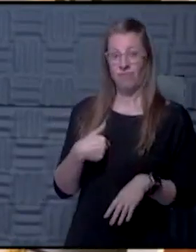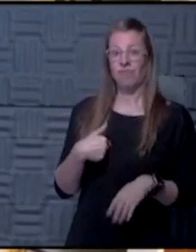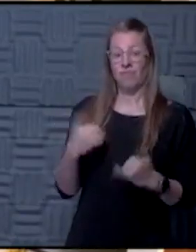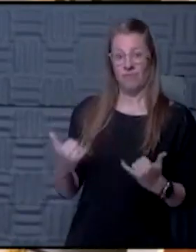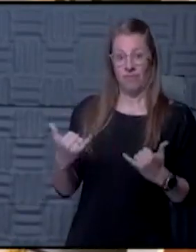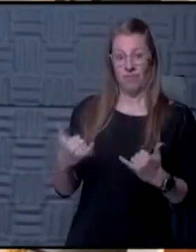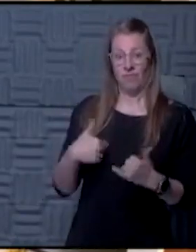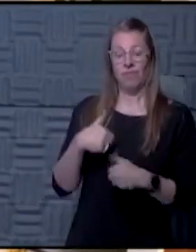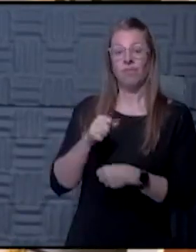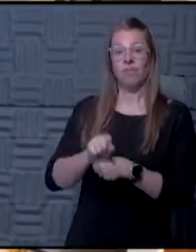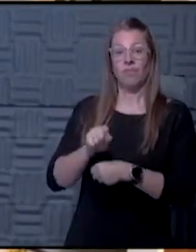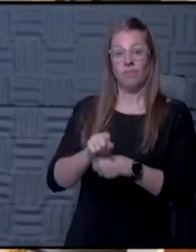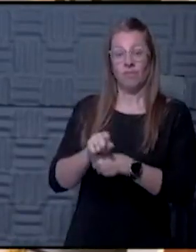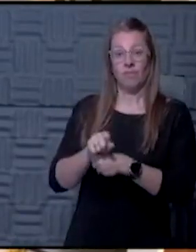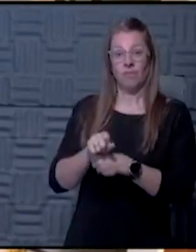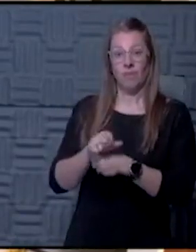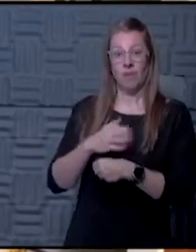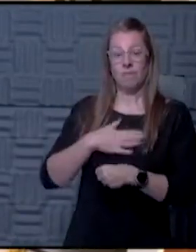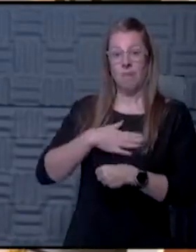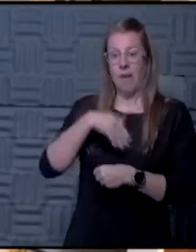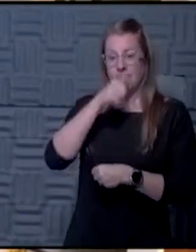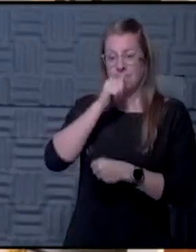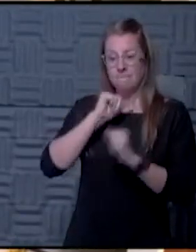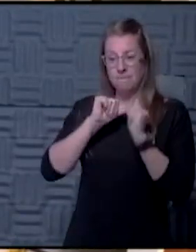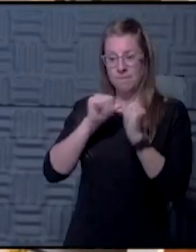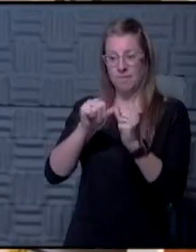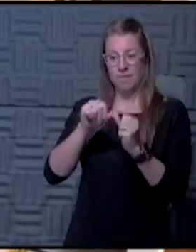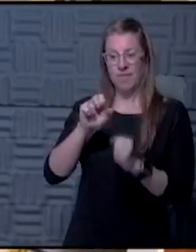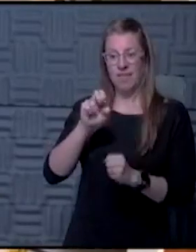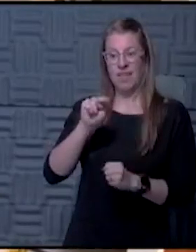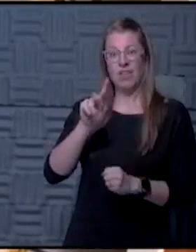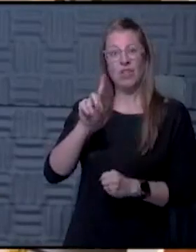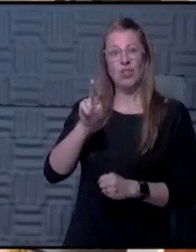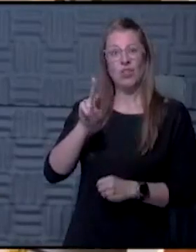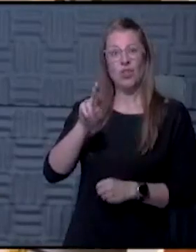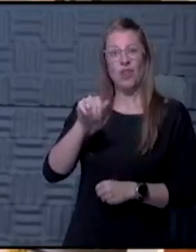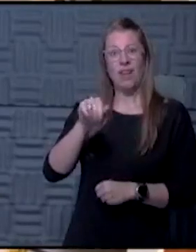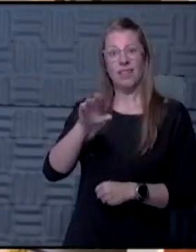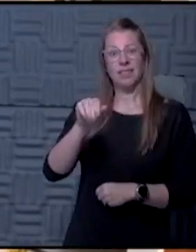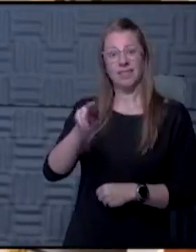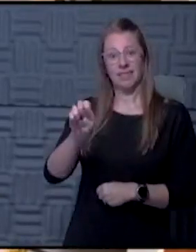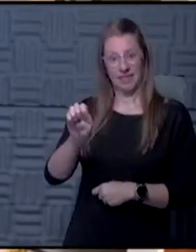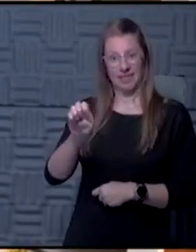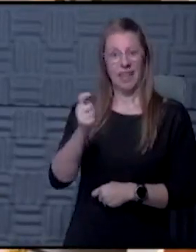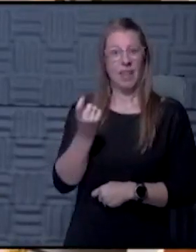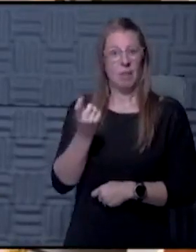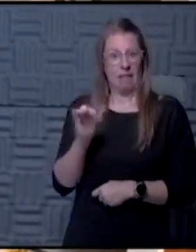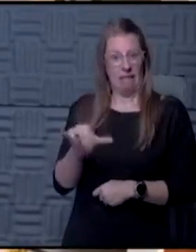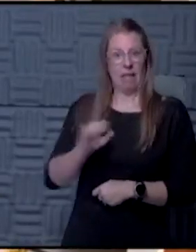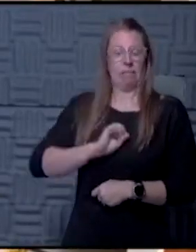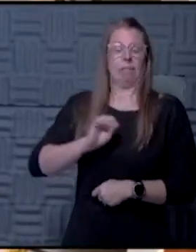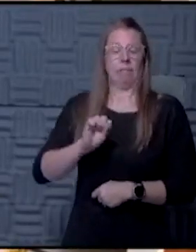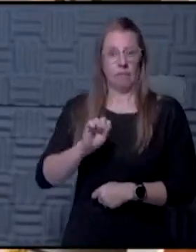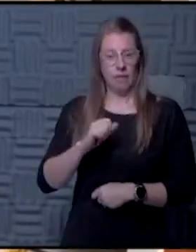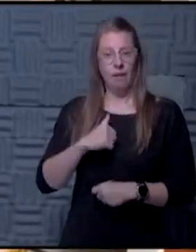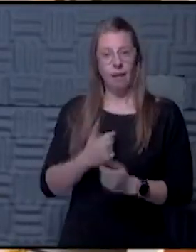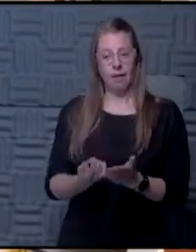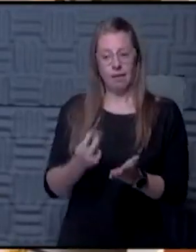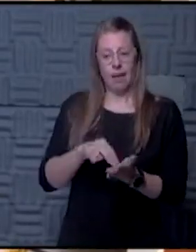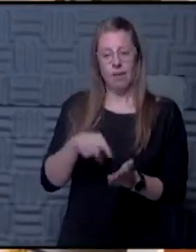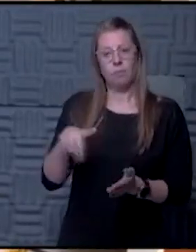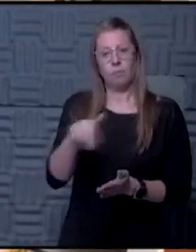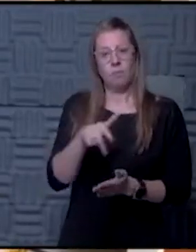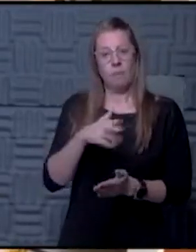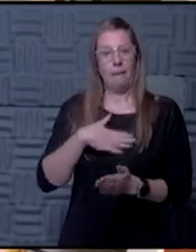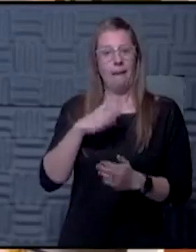Now I'm working more on my endurance and a little bit of that. I'm able to get up and walk around the